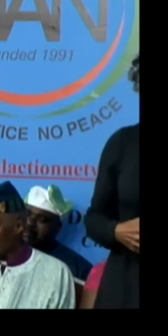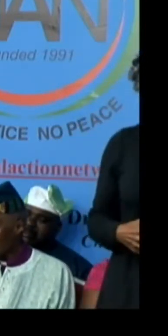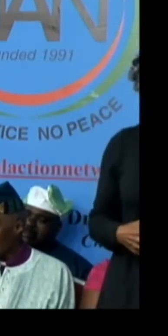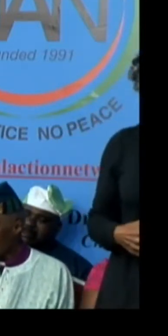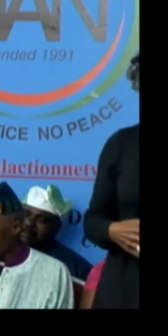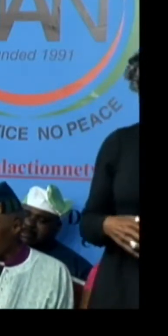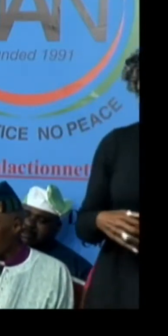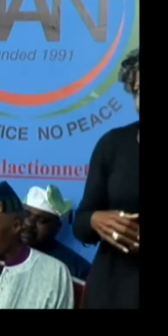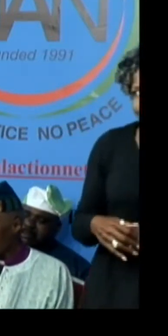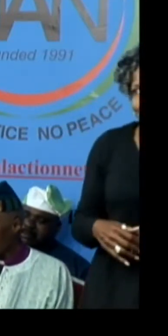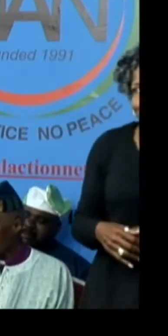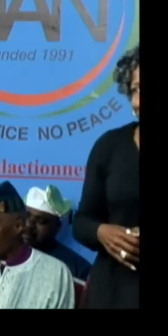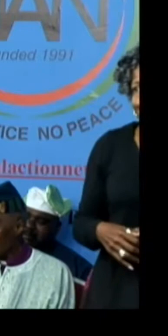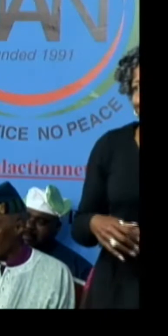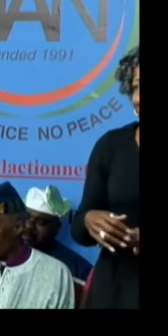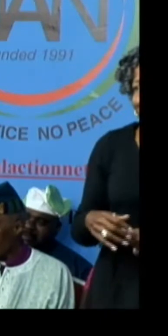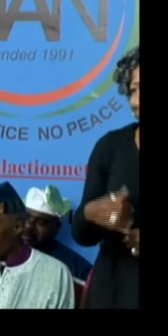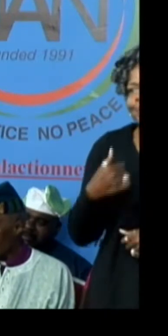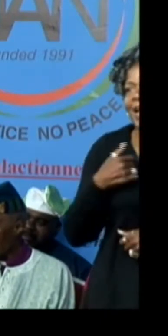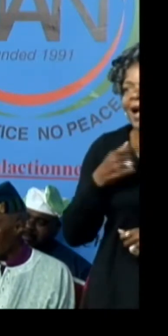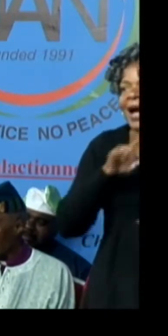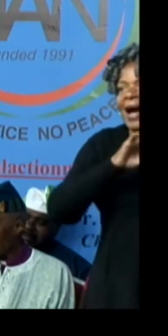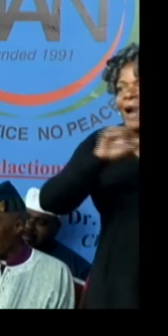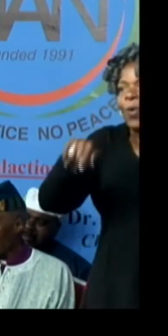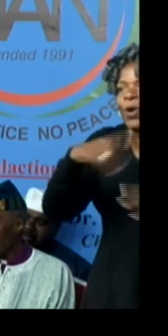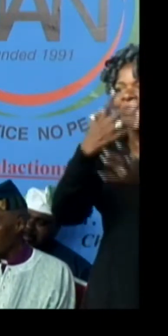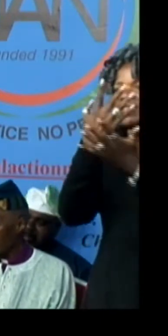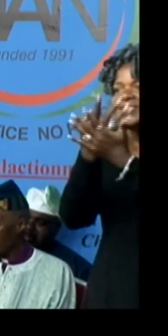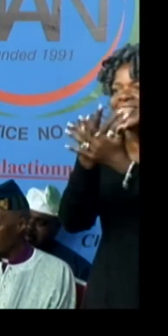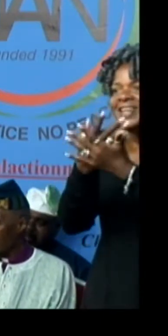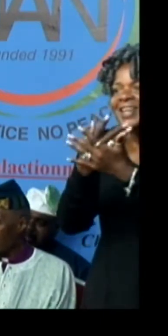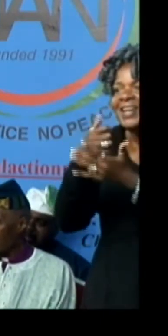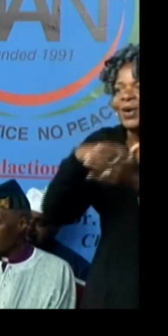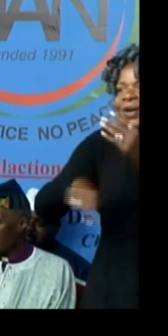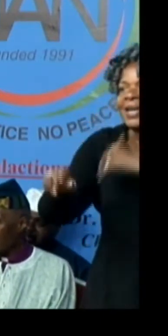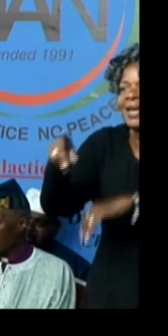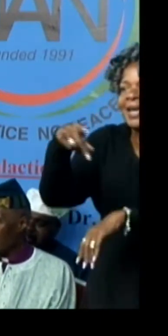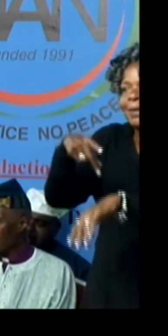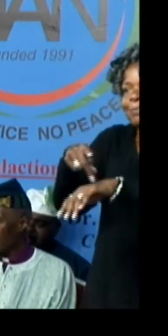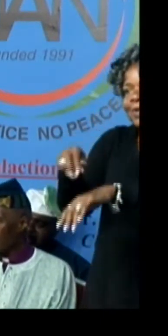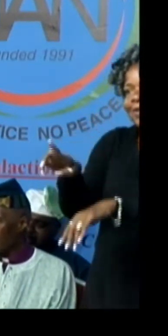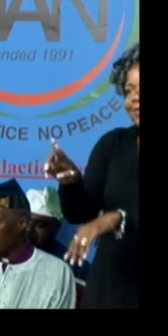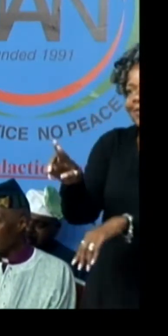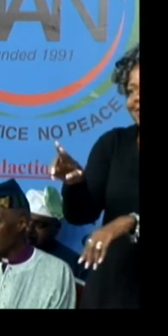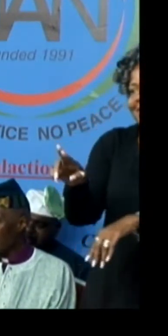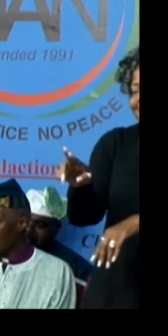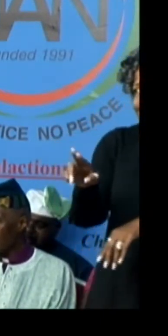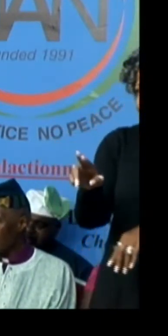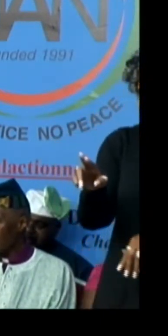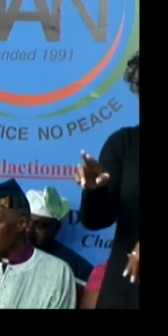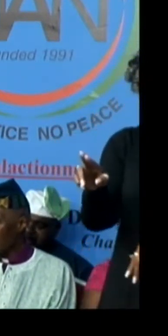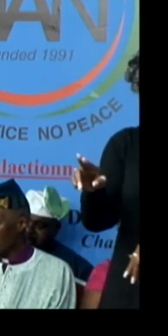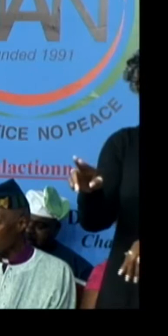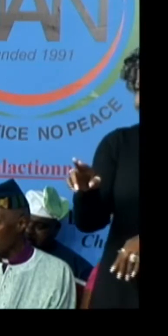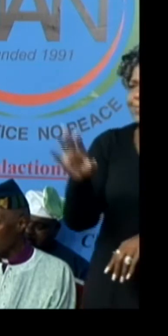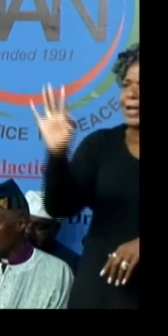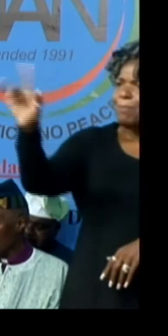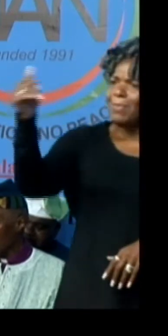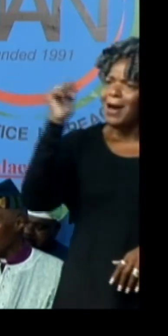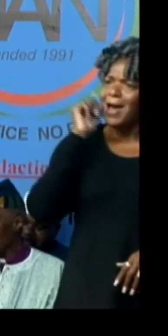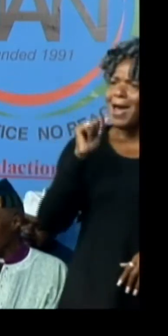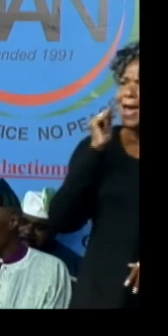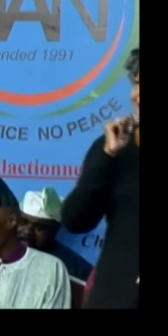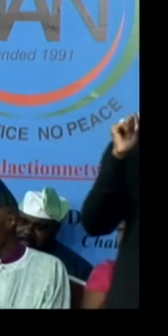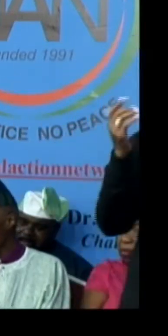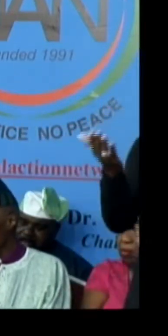with Roberto around Vieques. So every morning I get up and I wake up and look at that